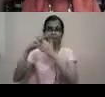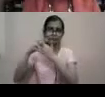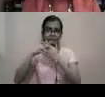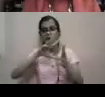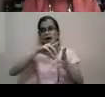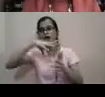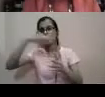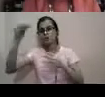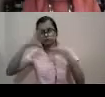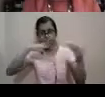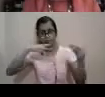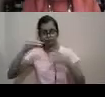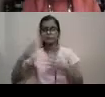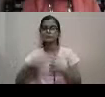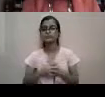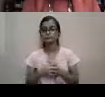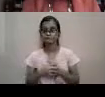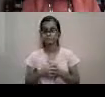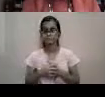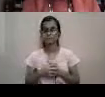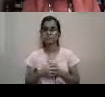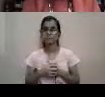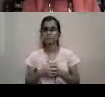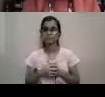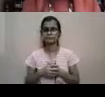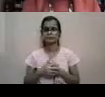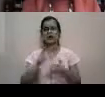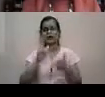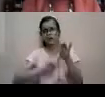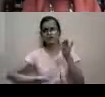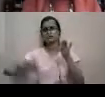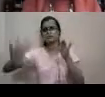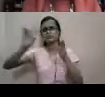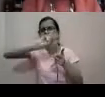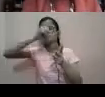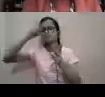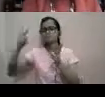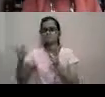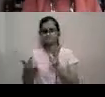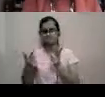in many other nations.